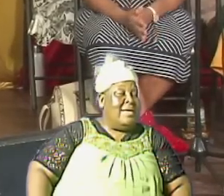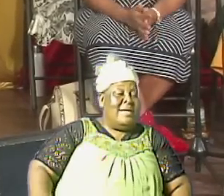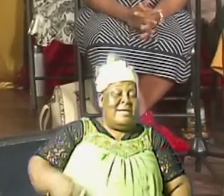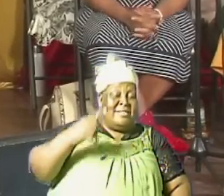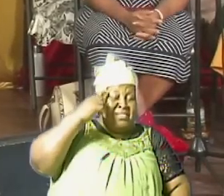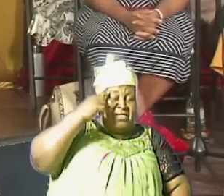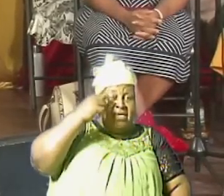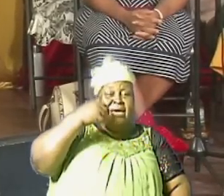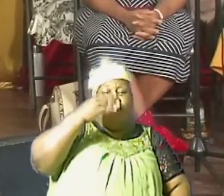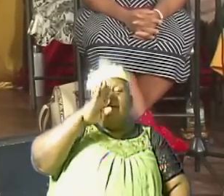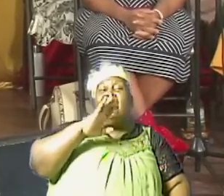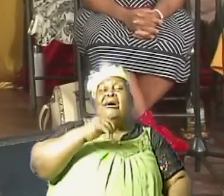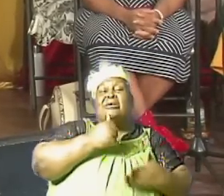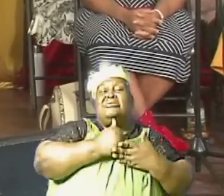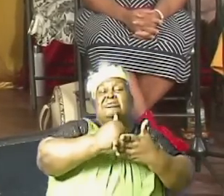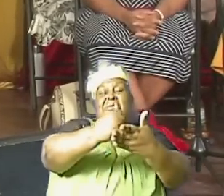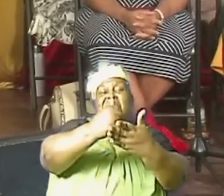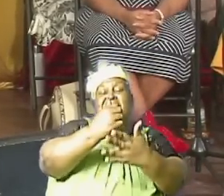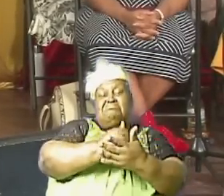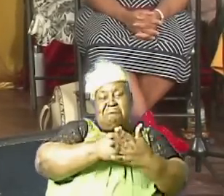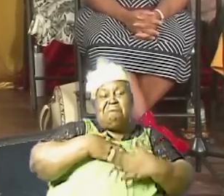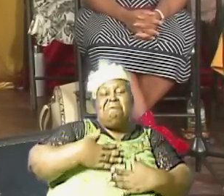just helped somebody.